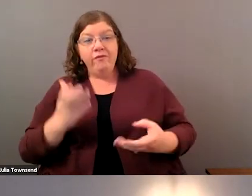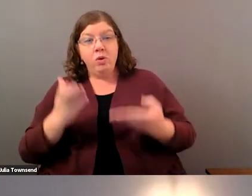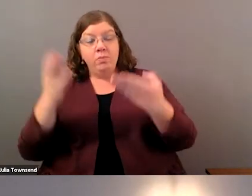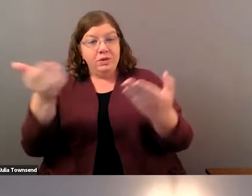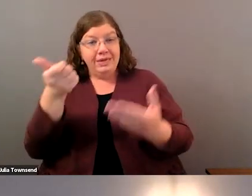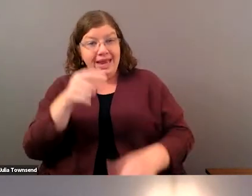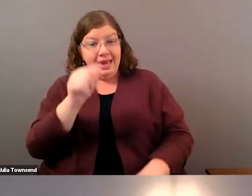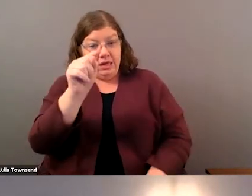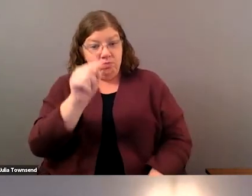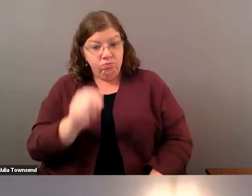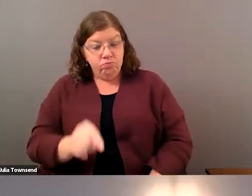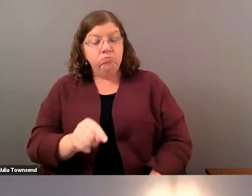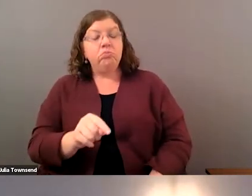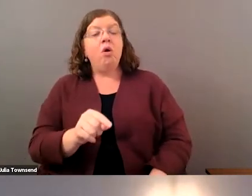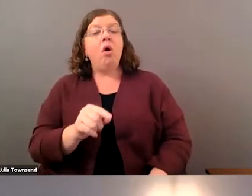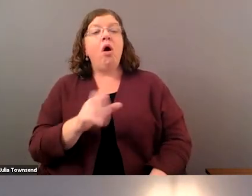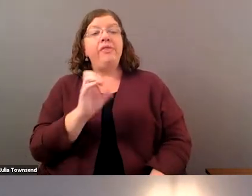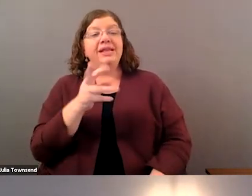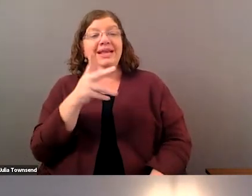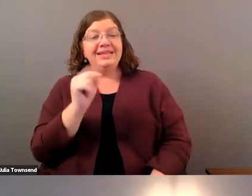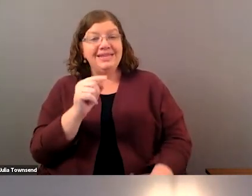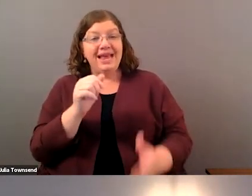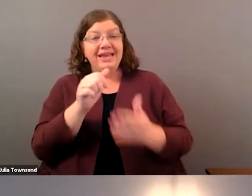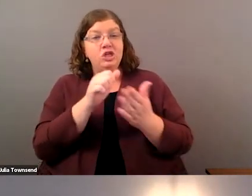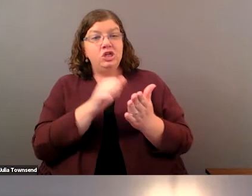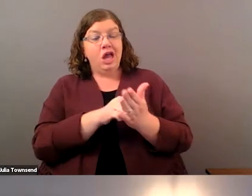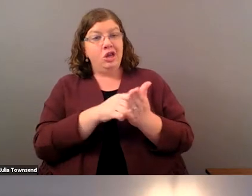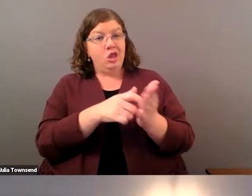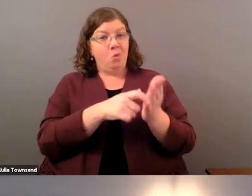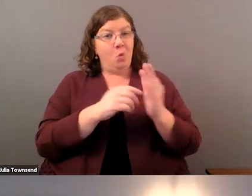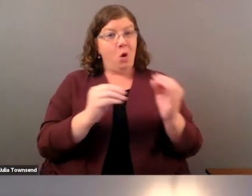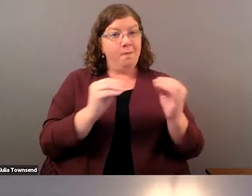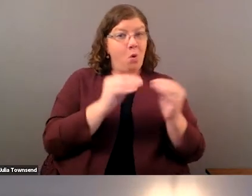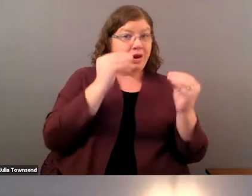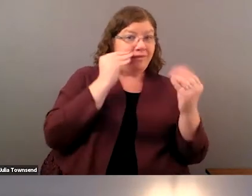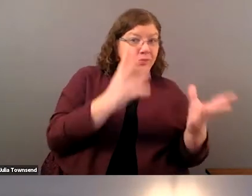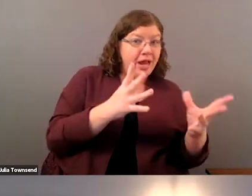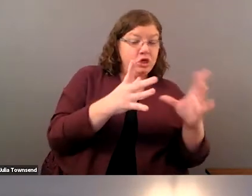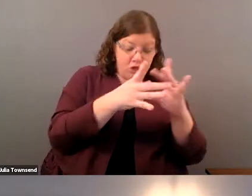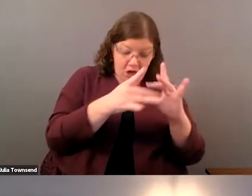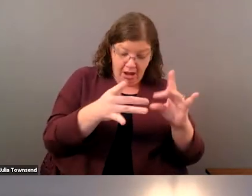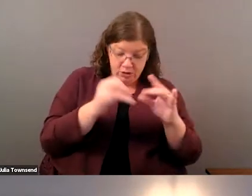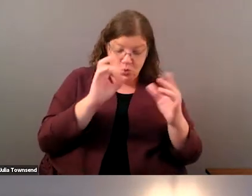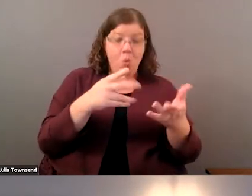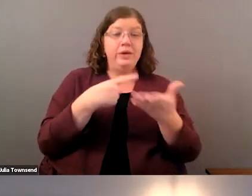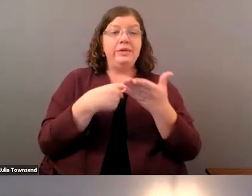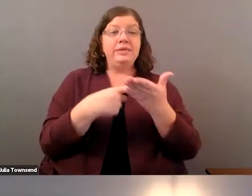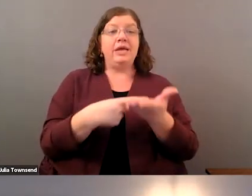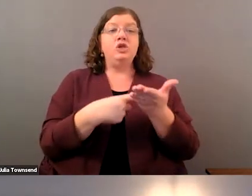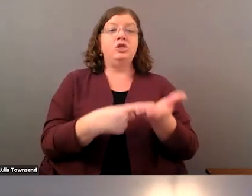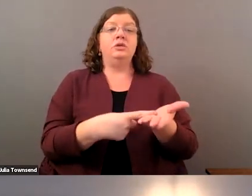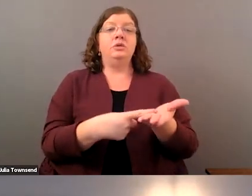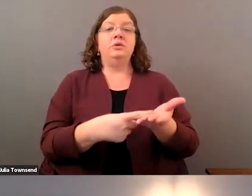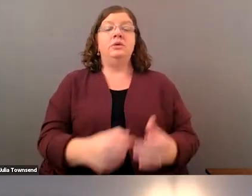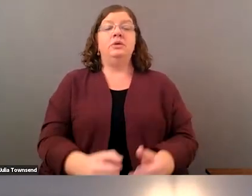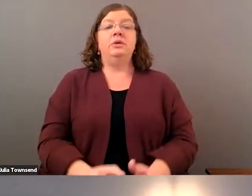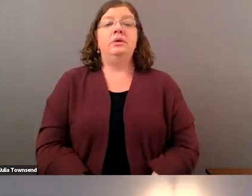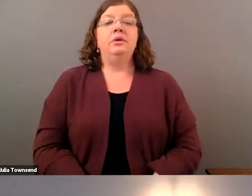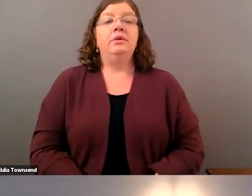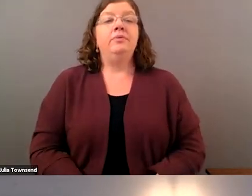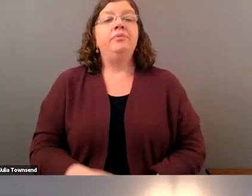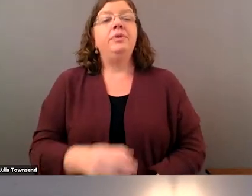items on the consent agenda that require more information, more comments, or discussion? Ms. Sims